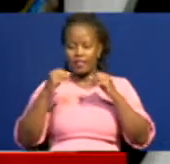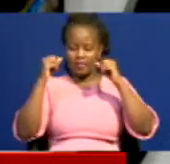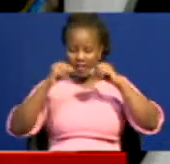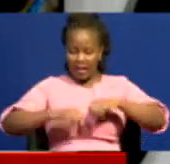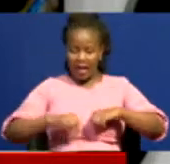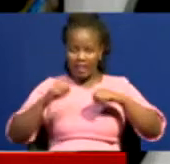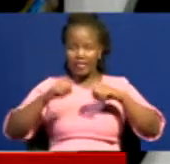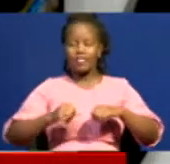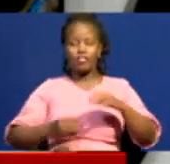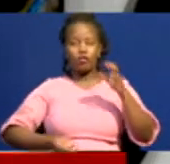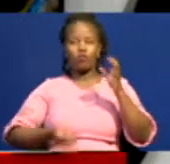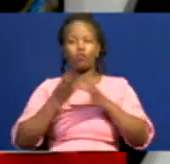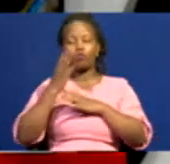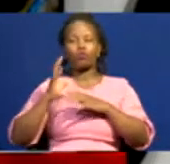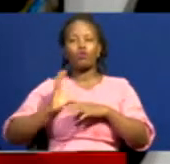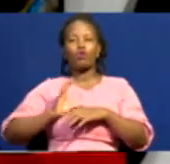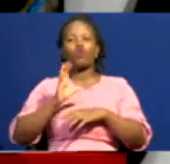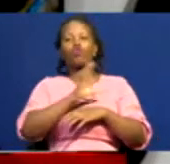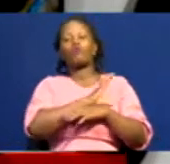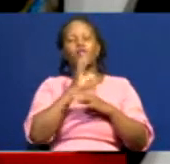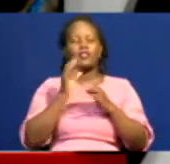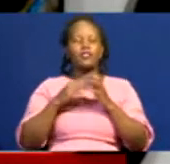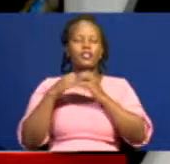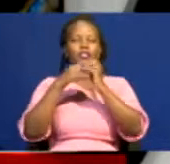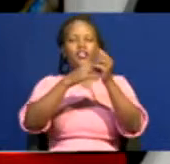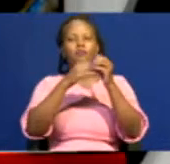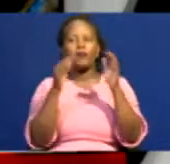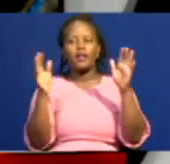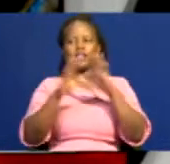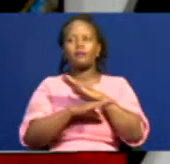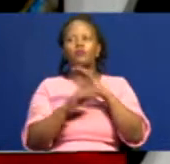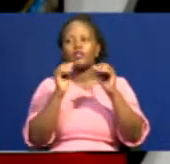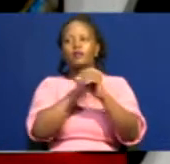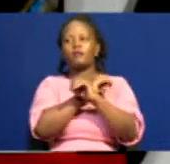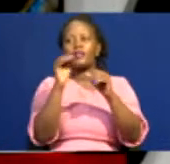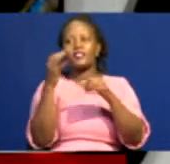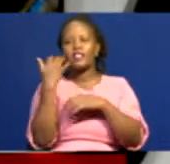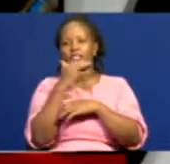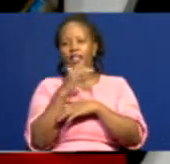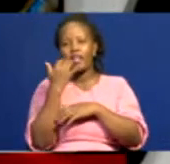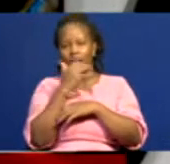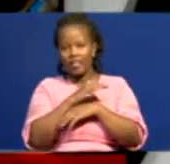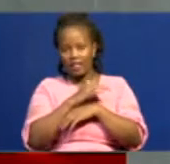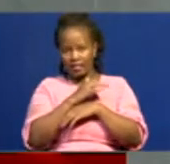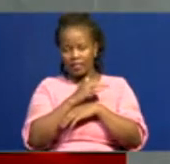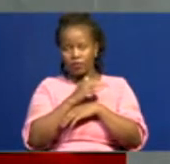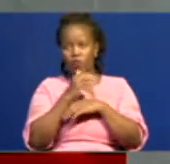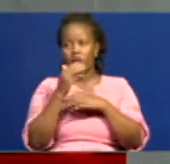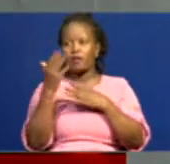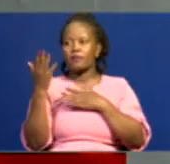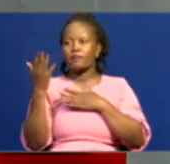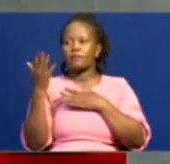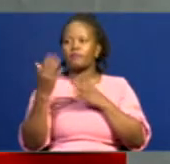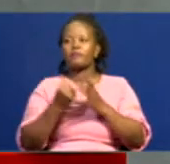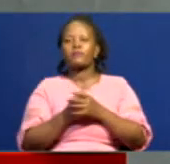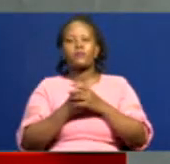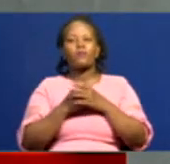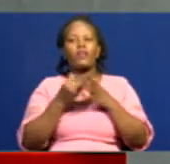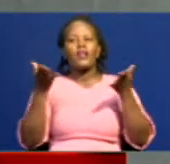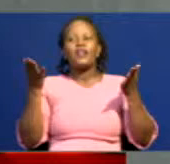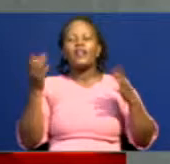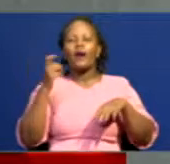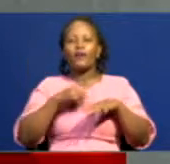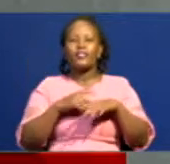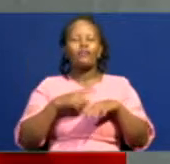to be led by Deputy President Rigathi Gachagua. That report opens our coverage tonight. It is now a moment of truth